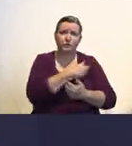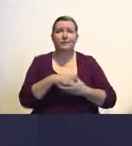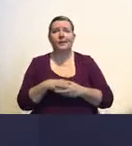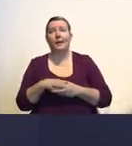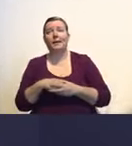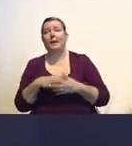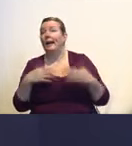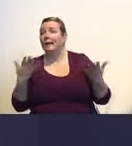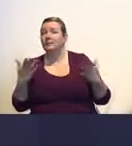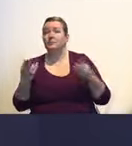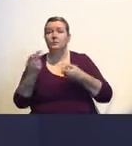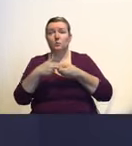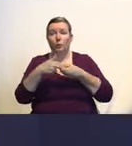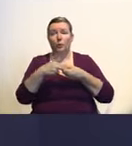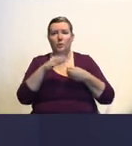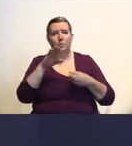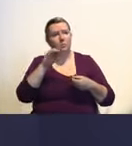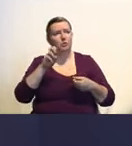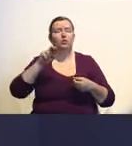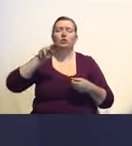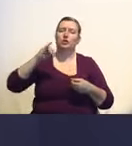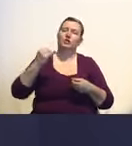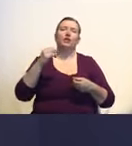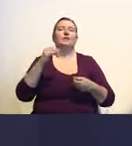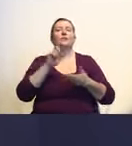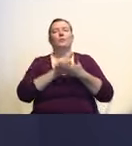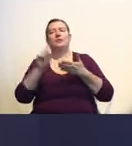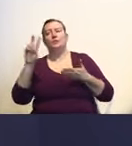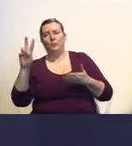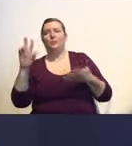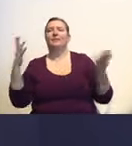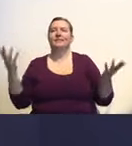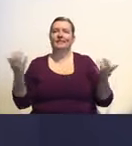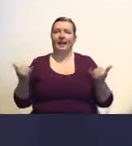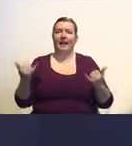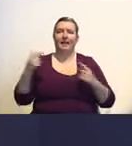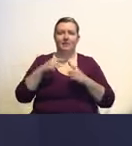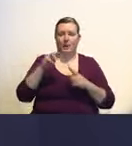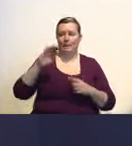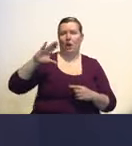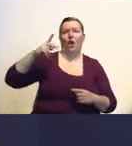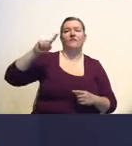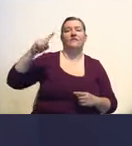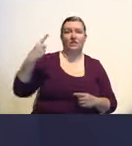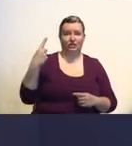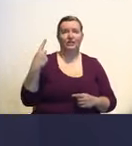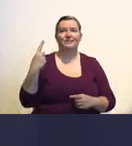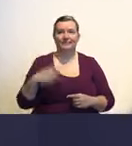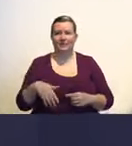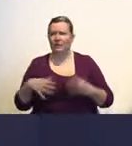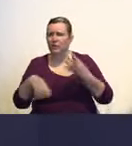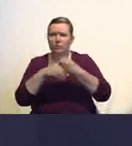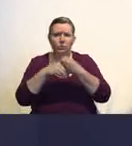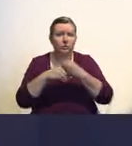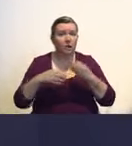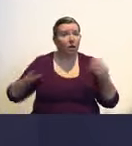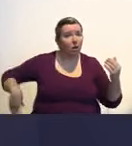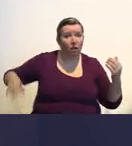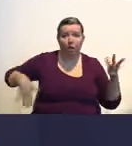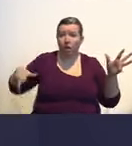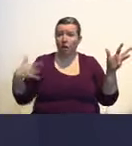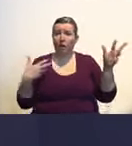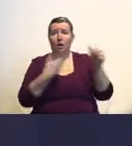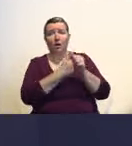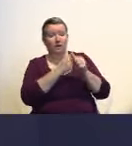Boost NJ2 week now through Tuesday, March 1st. If you need a booster shot or are not up to date on your